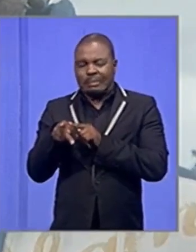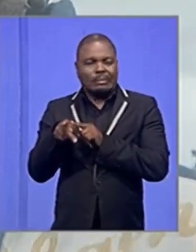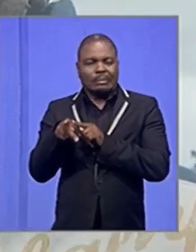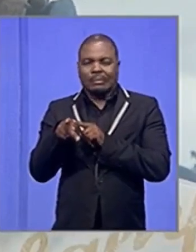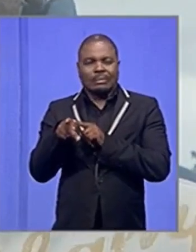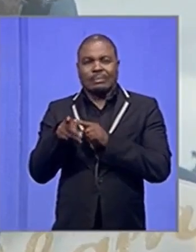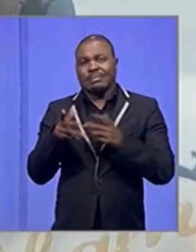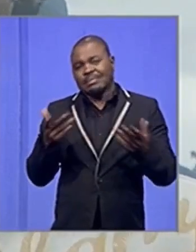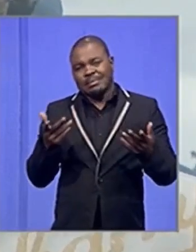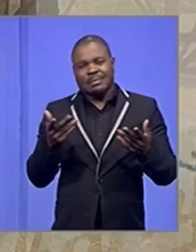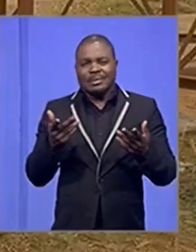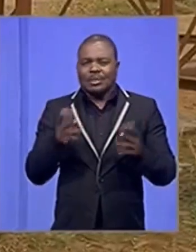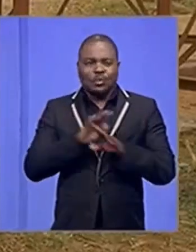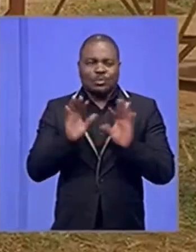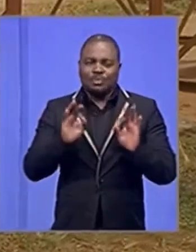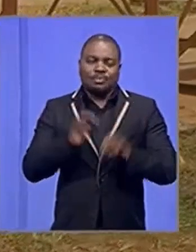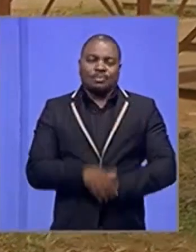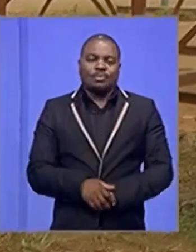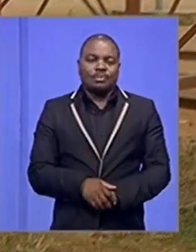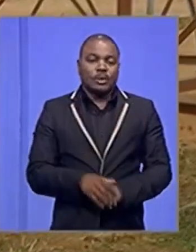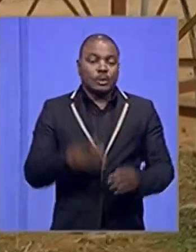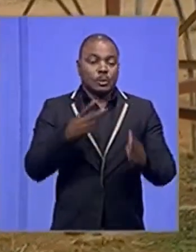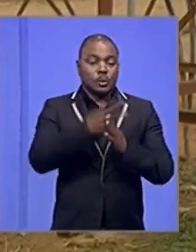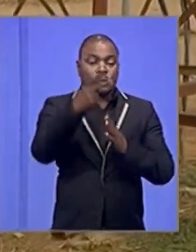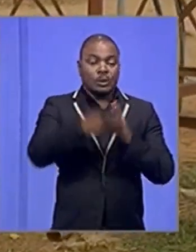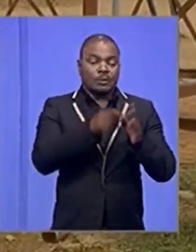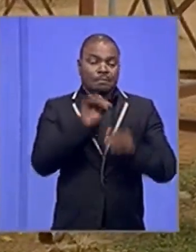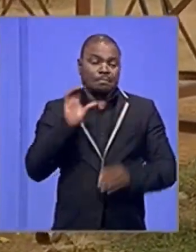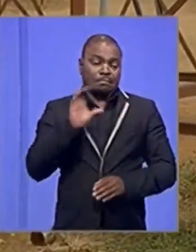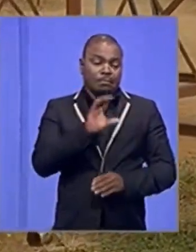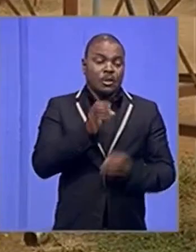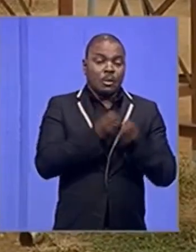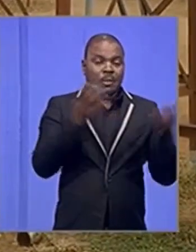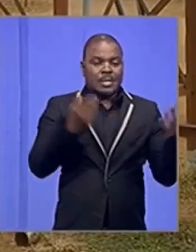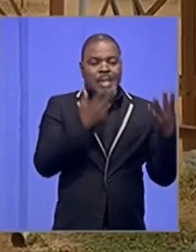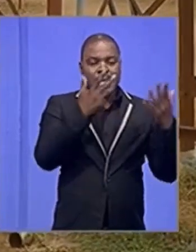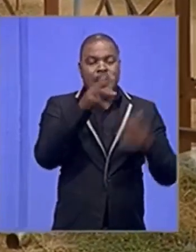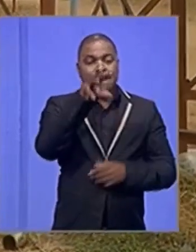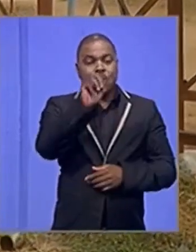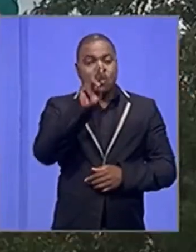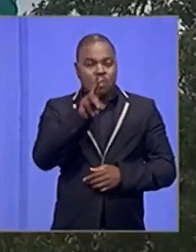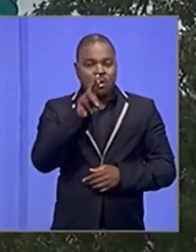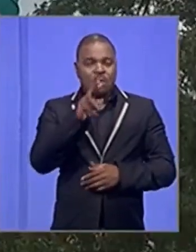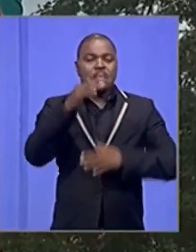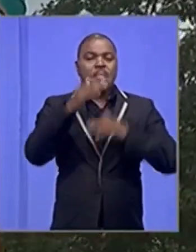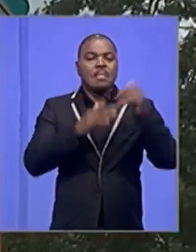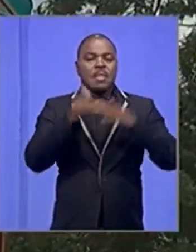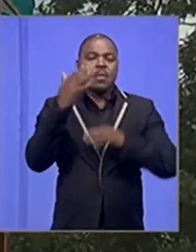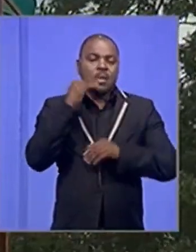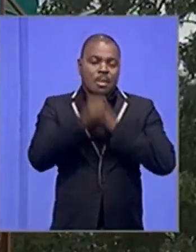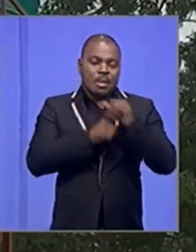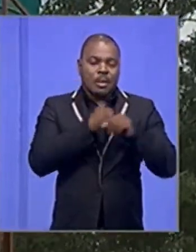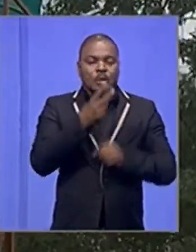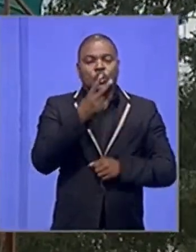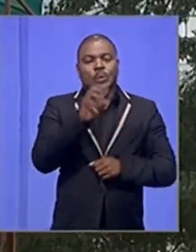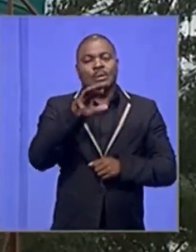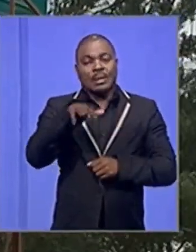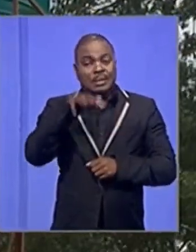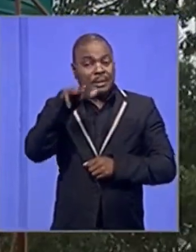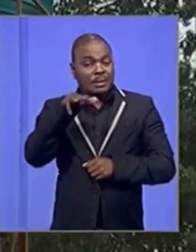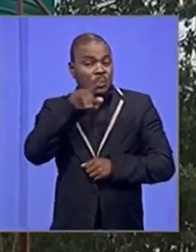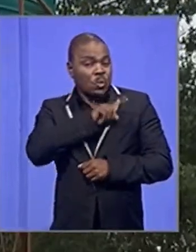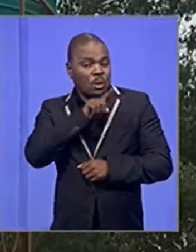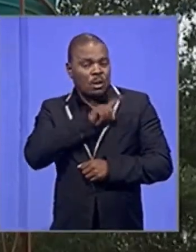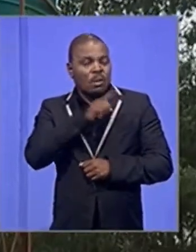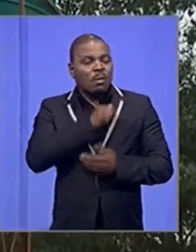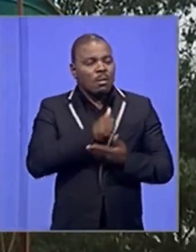is not reasonable. Projeke ye ya go ja diranta tše di milione tše seswai e agilwe ngwageng wa 2019 ka maikemišetšo a